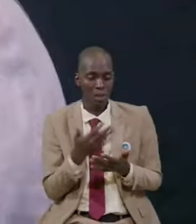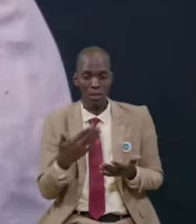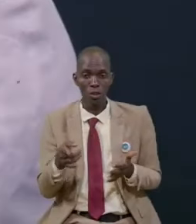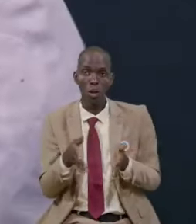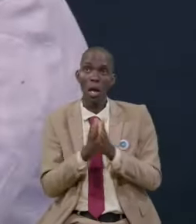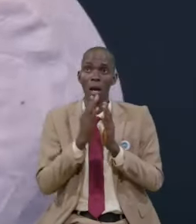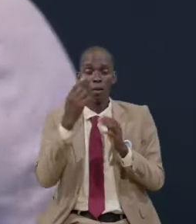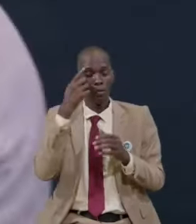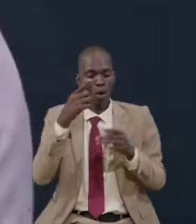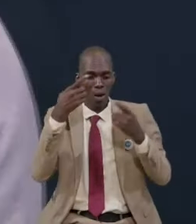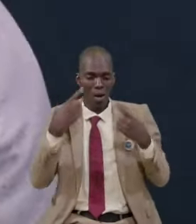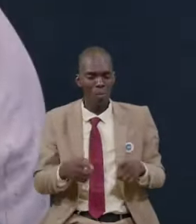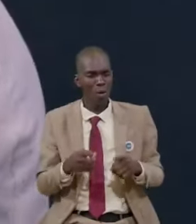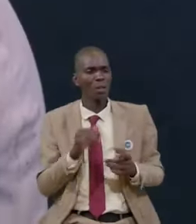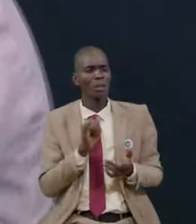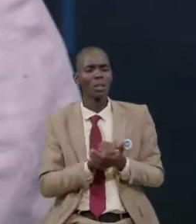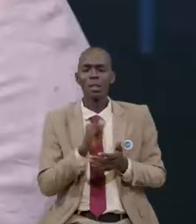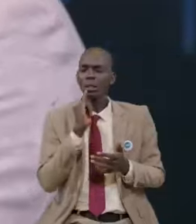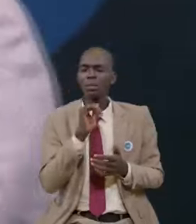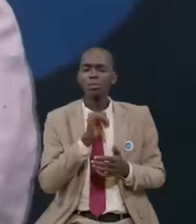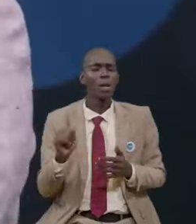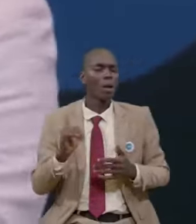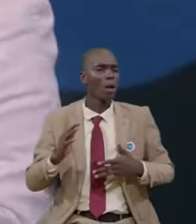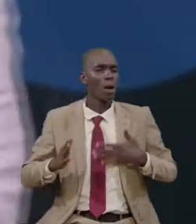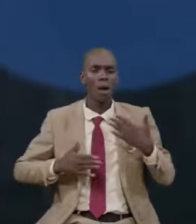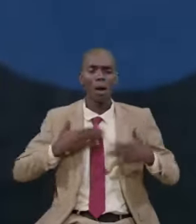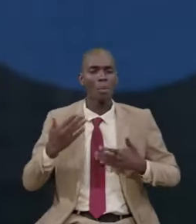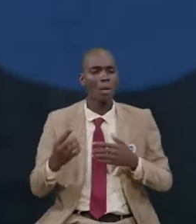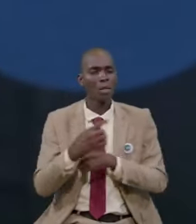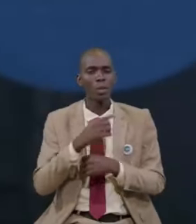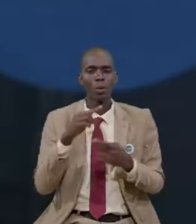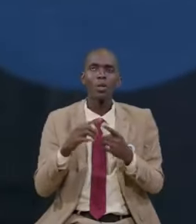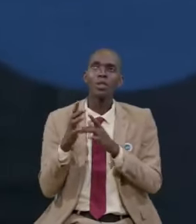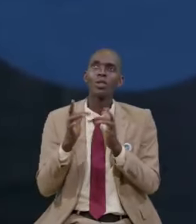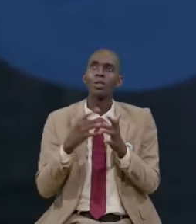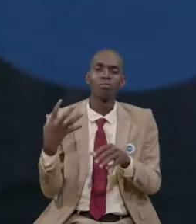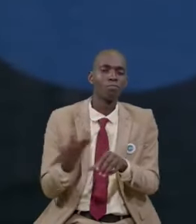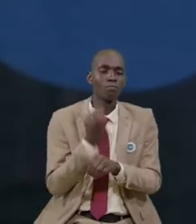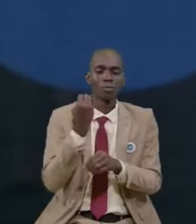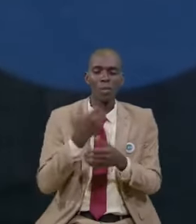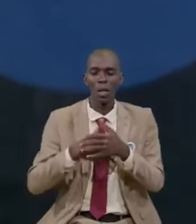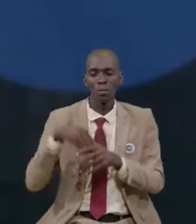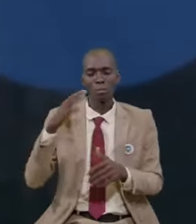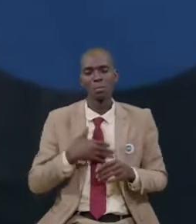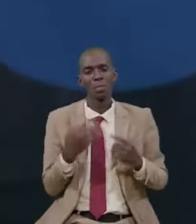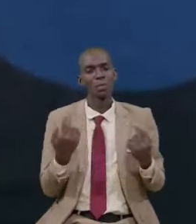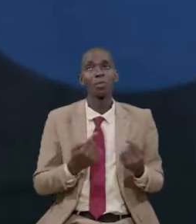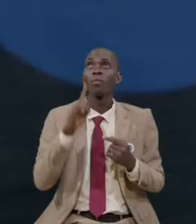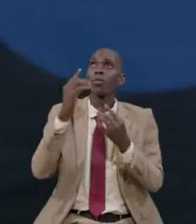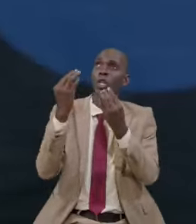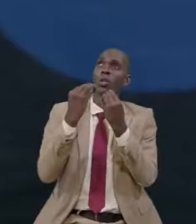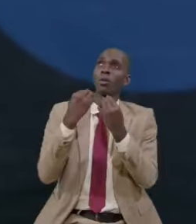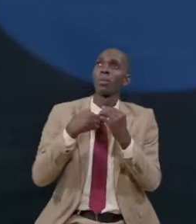happy day when Jesus took my sins away. He taught me how to pray, and now you believe